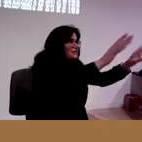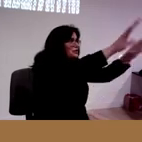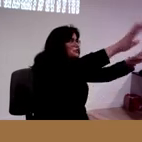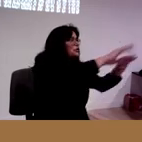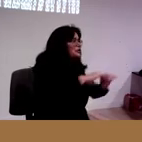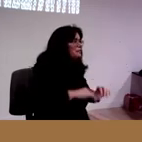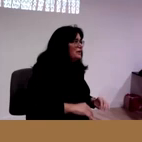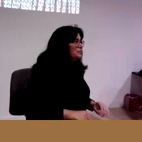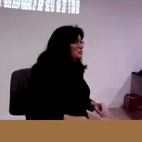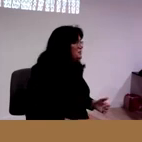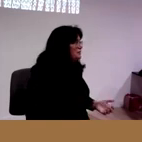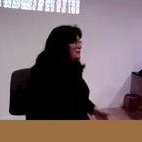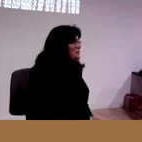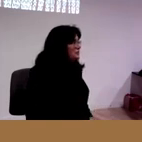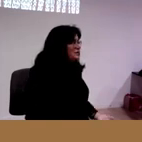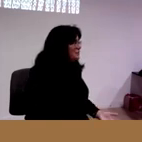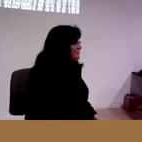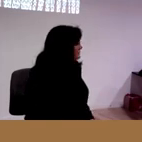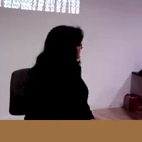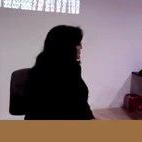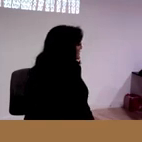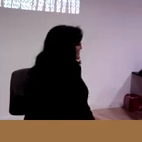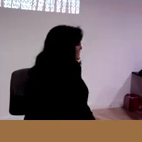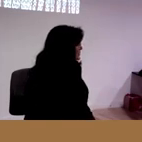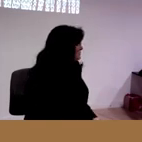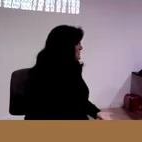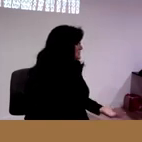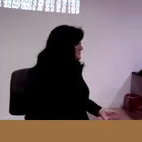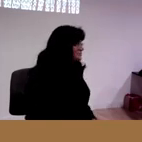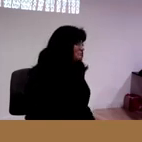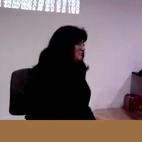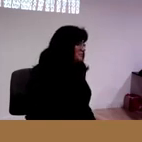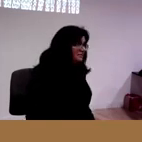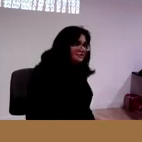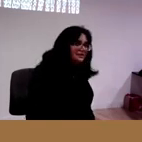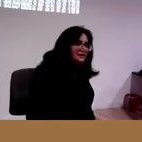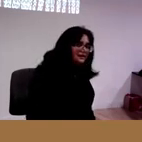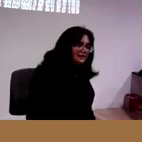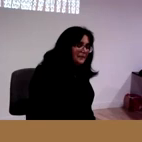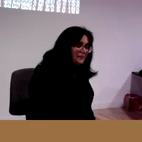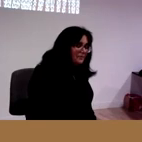And then they sort of turned and ran towards the grass. So we looked at each other and went,